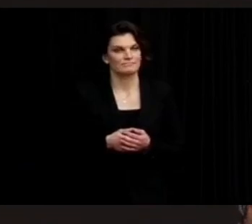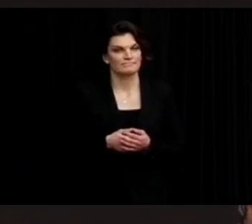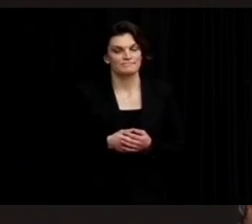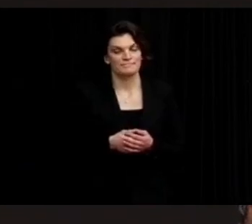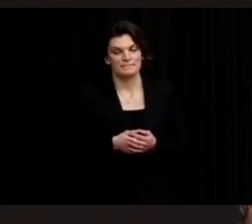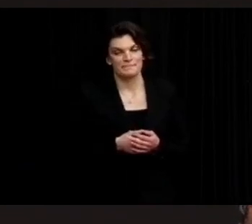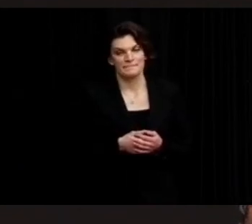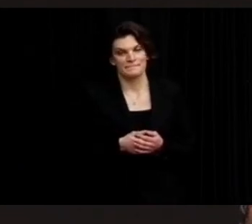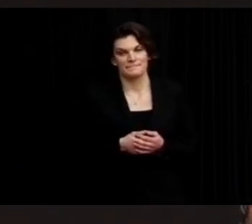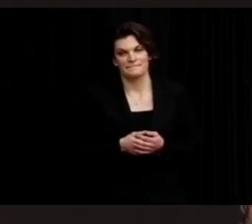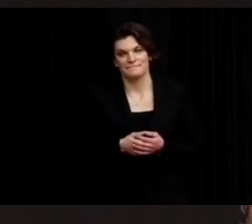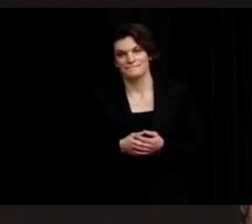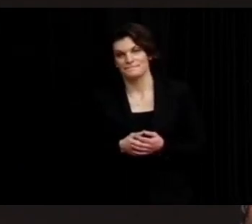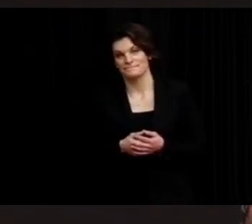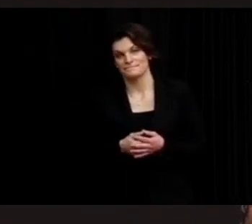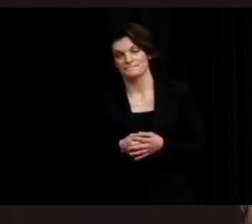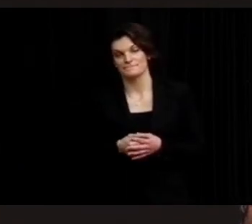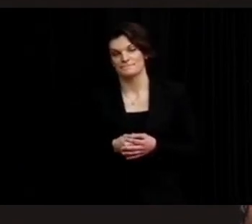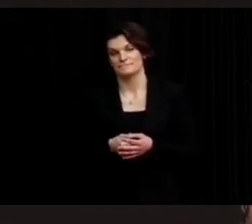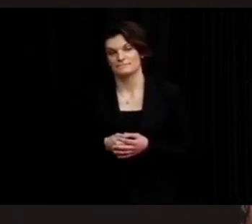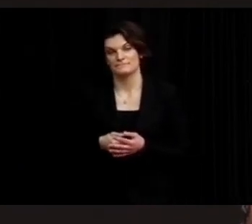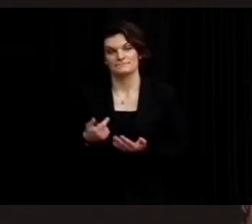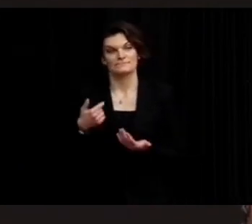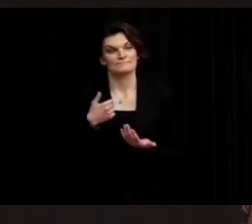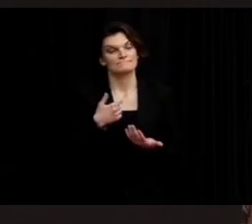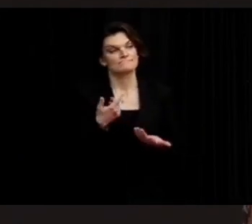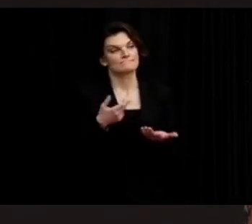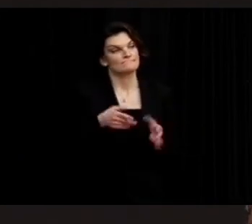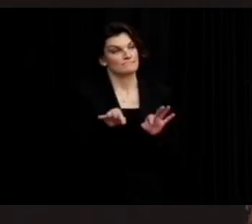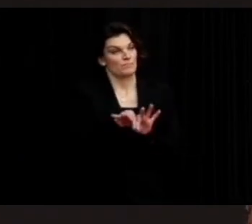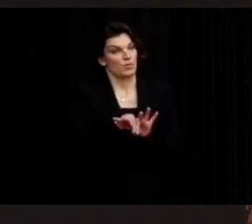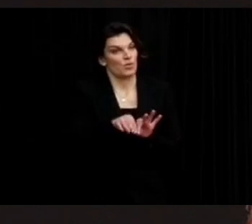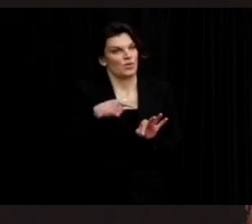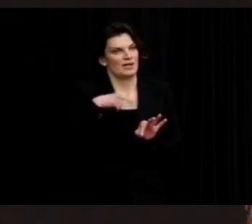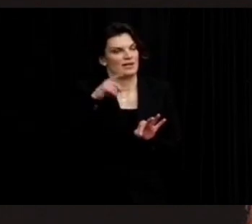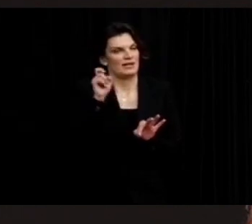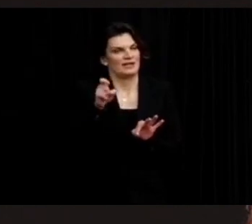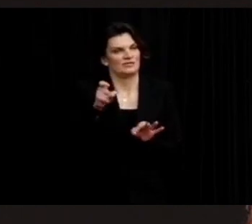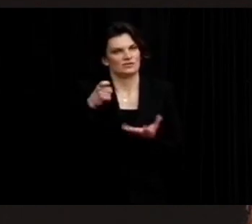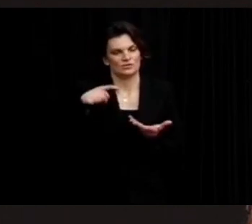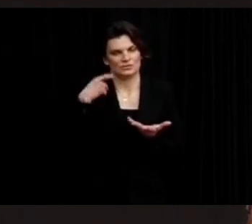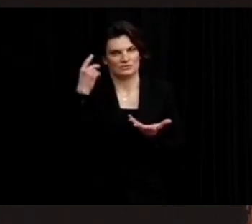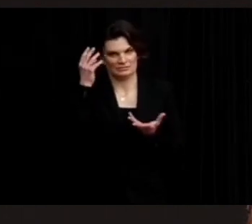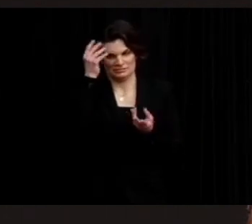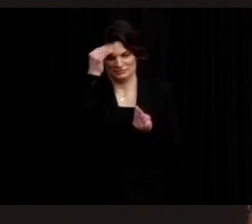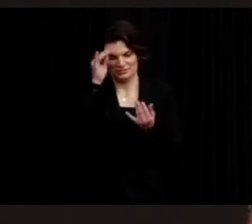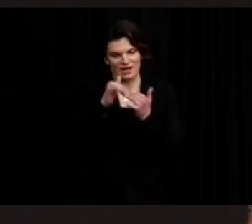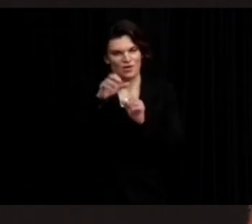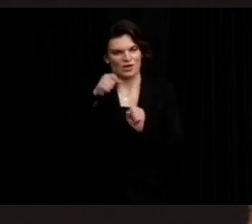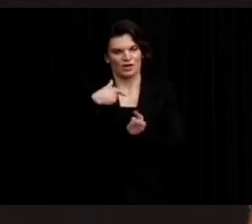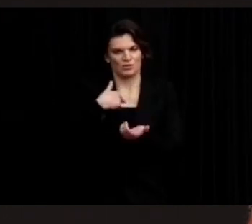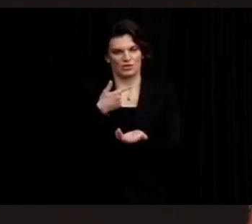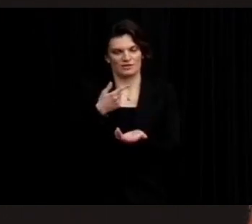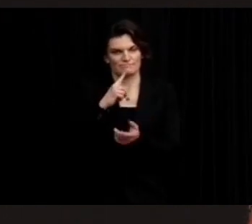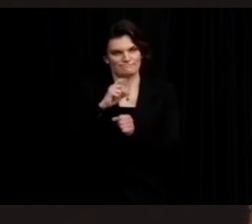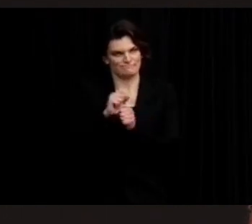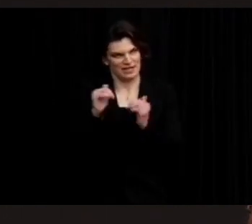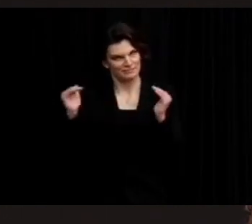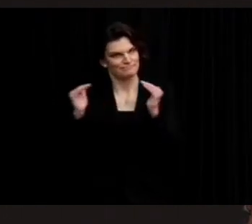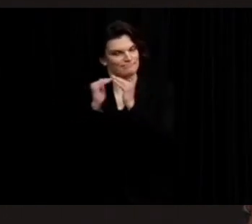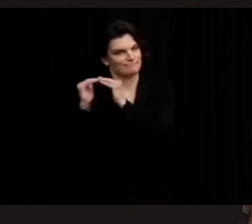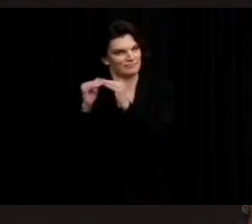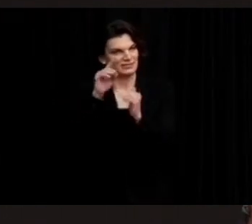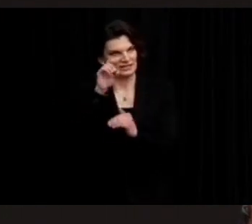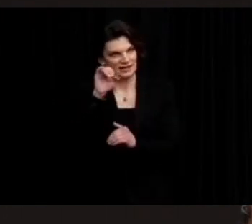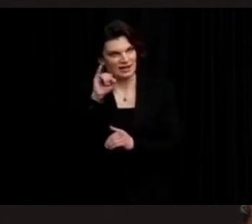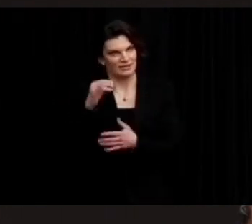work, and that we need to think and understand how we push back to the notions that fair housing programs